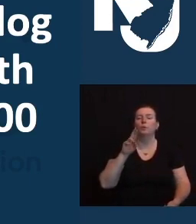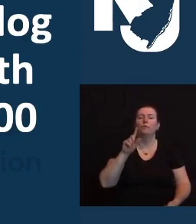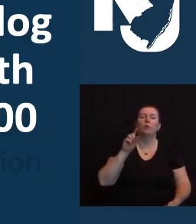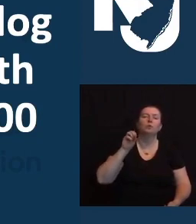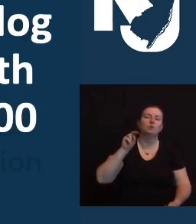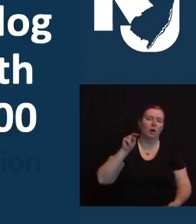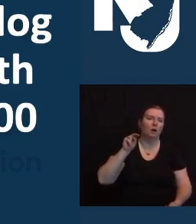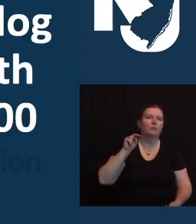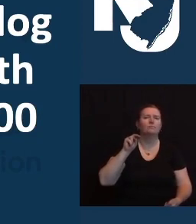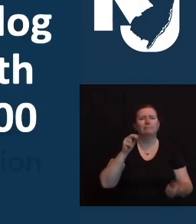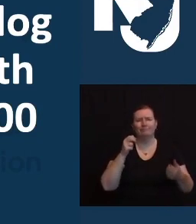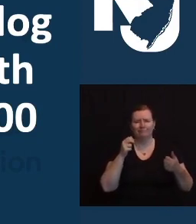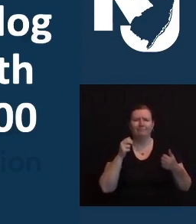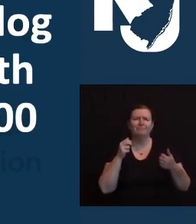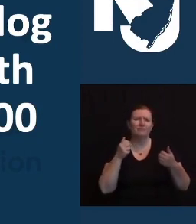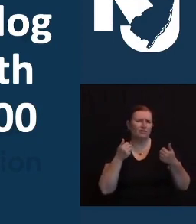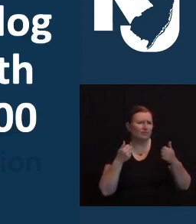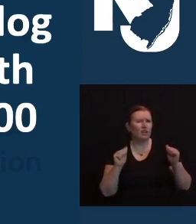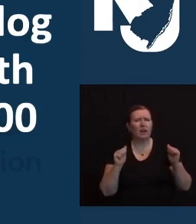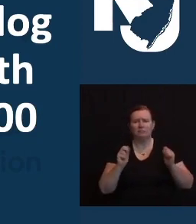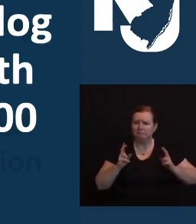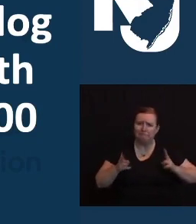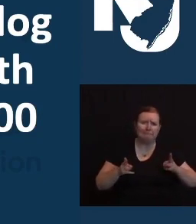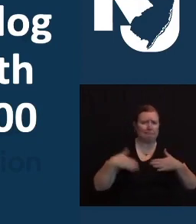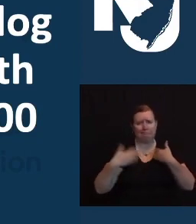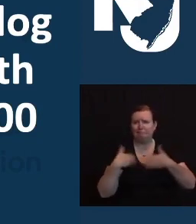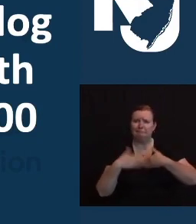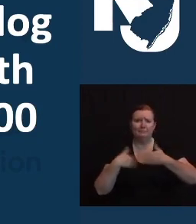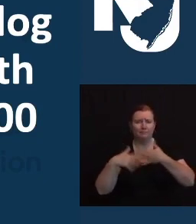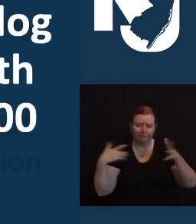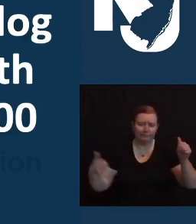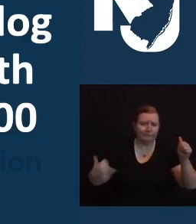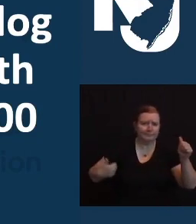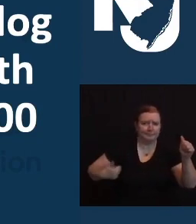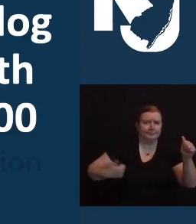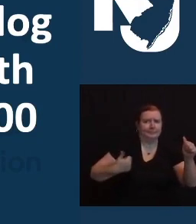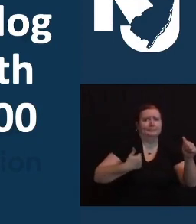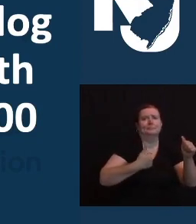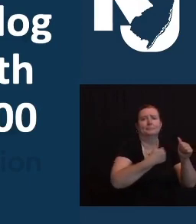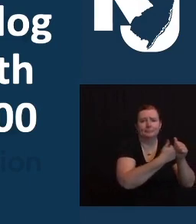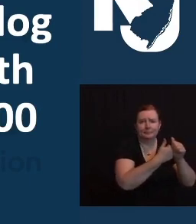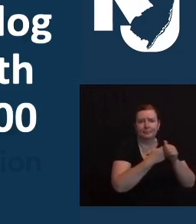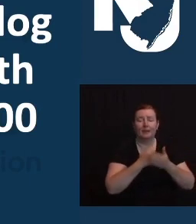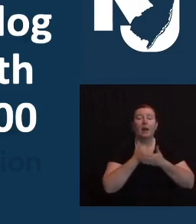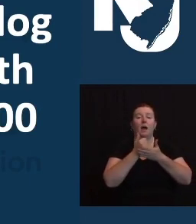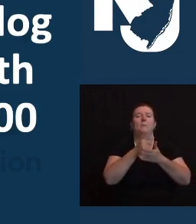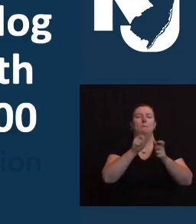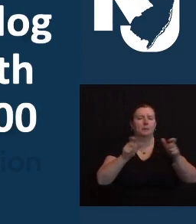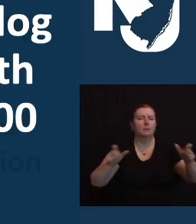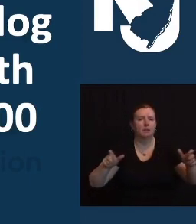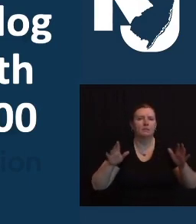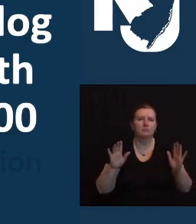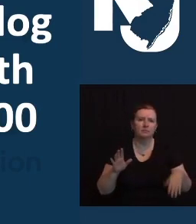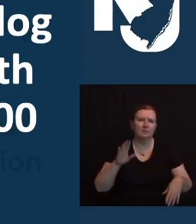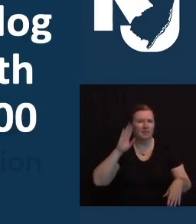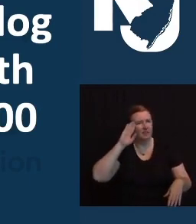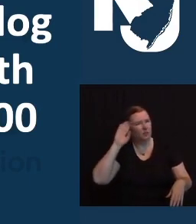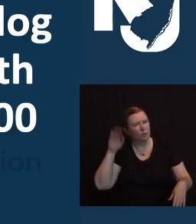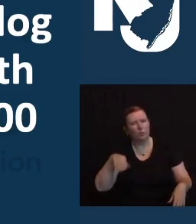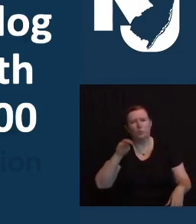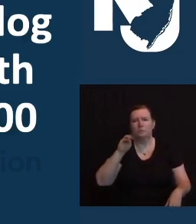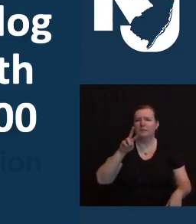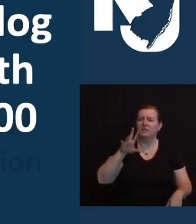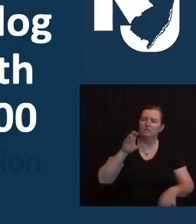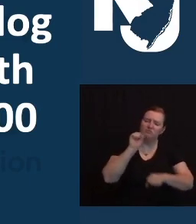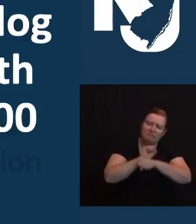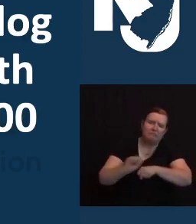mitigate these delays and expedite customer transactions. To be sure, the MVC is working hard and in